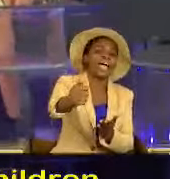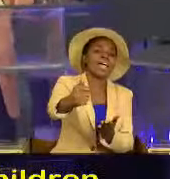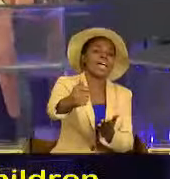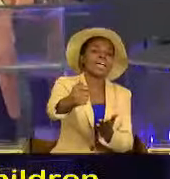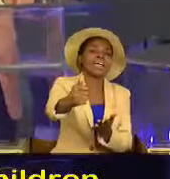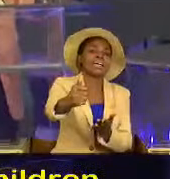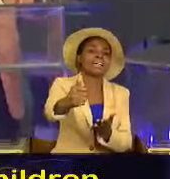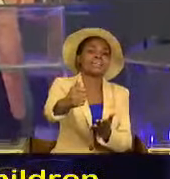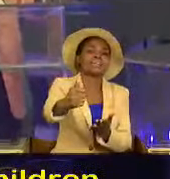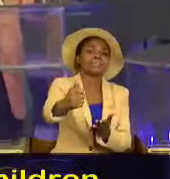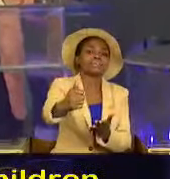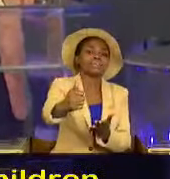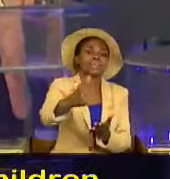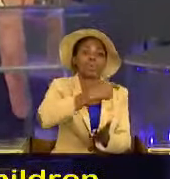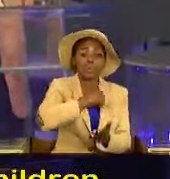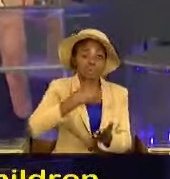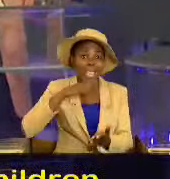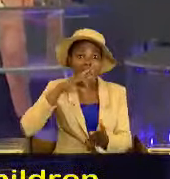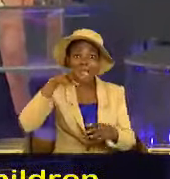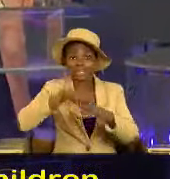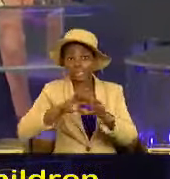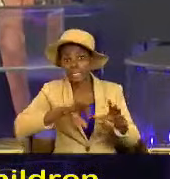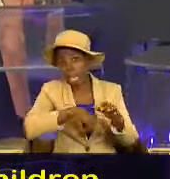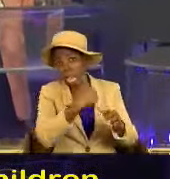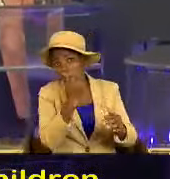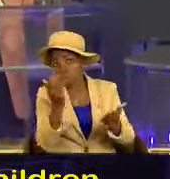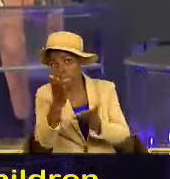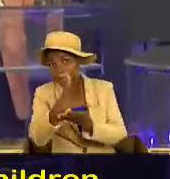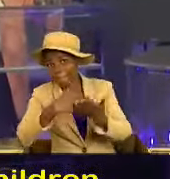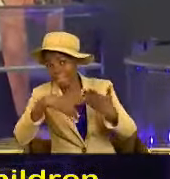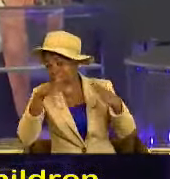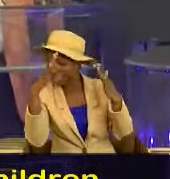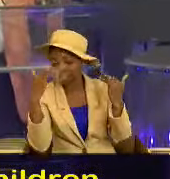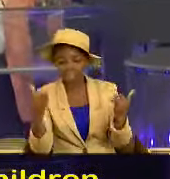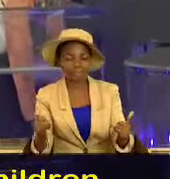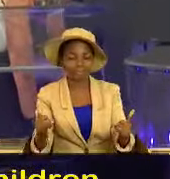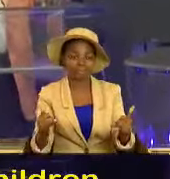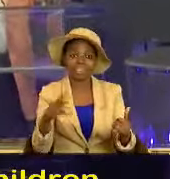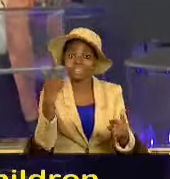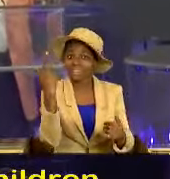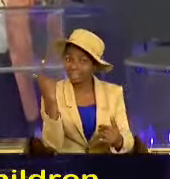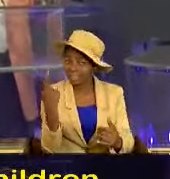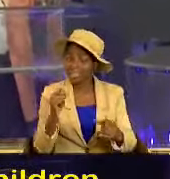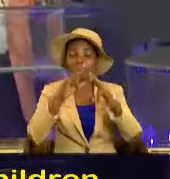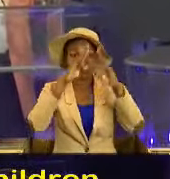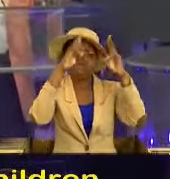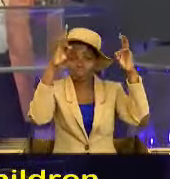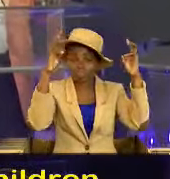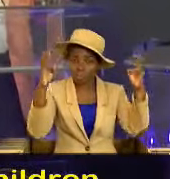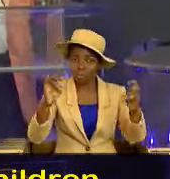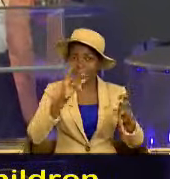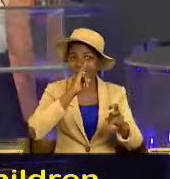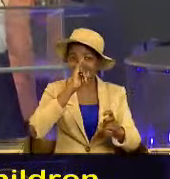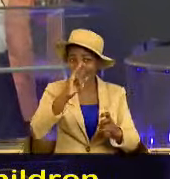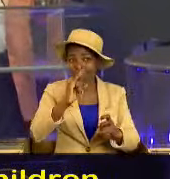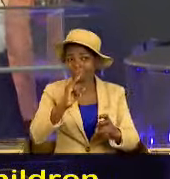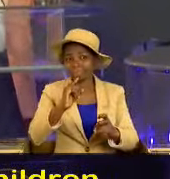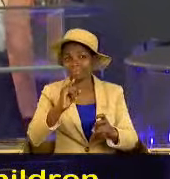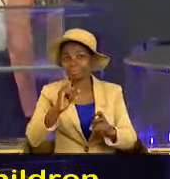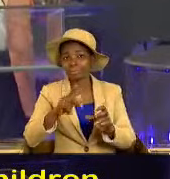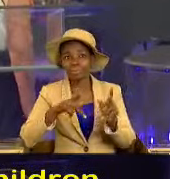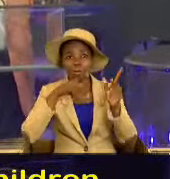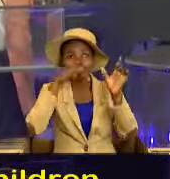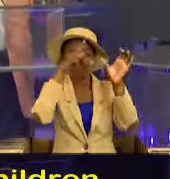amen we are in another session titled promote me by